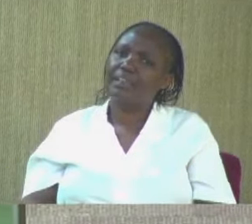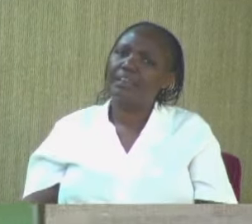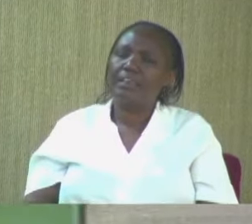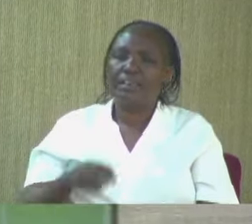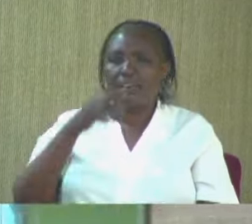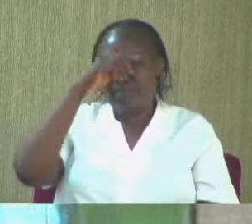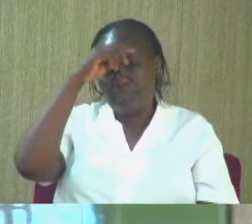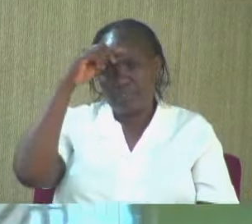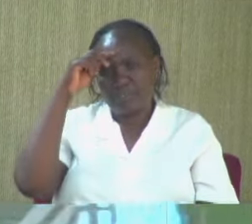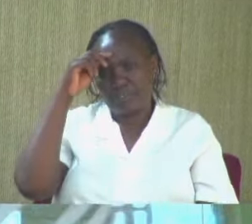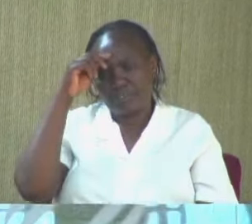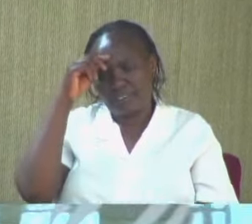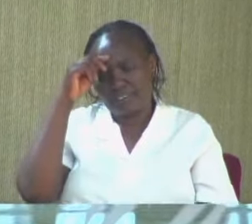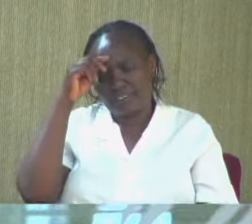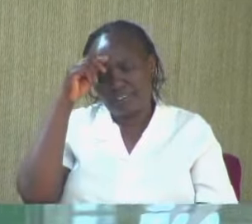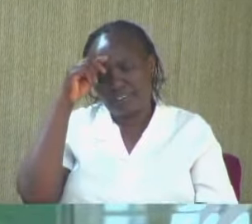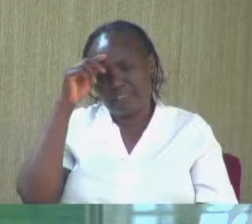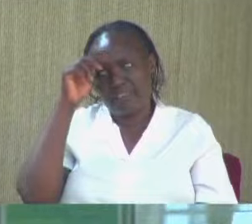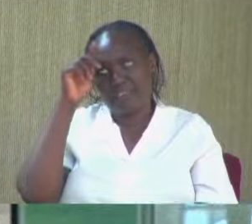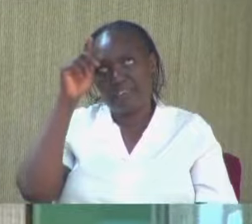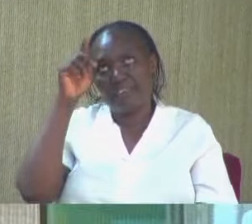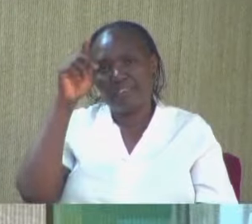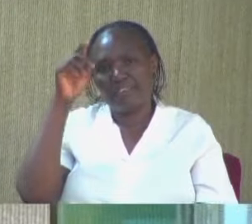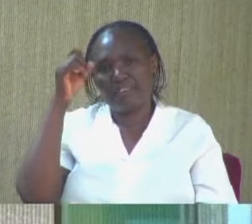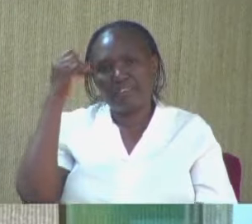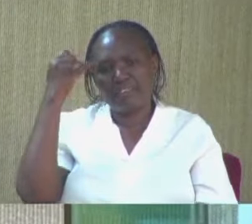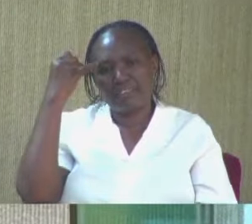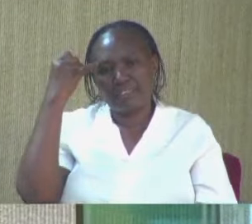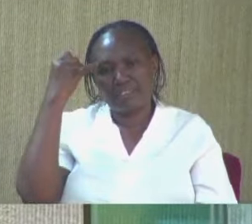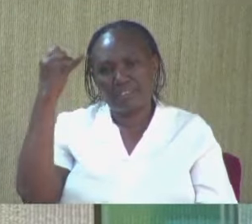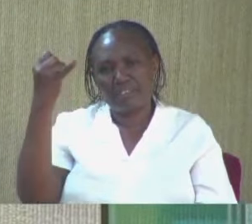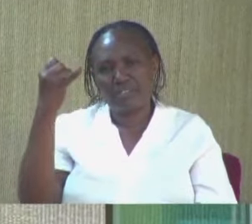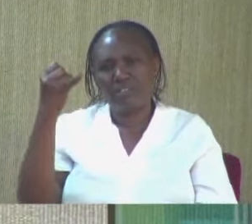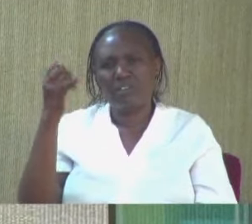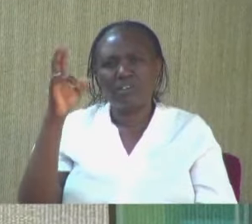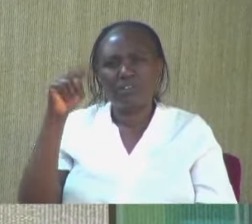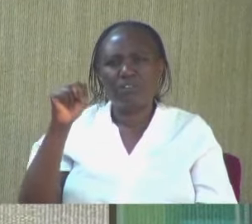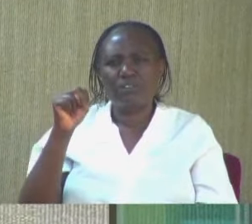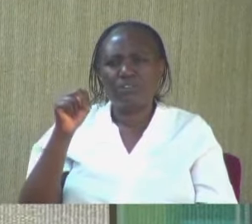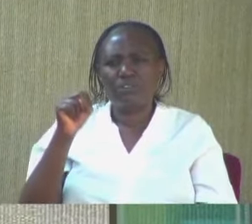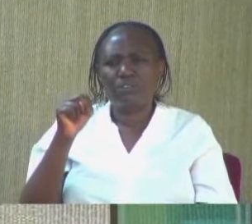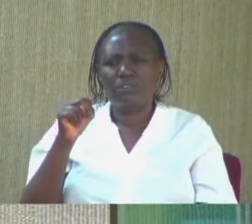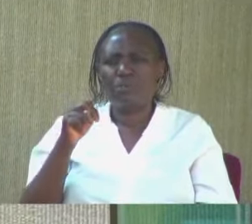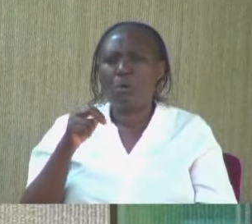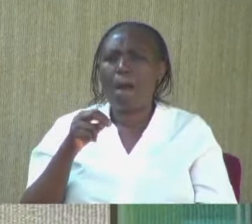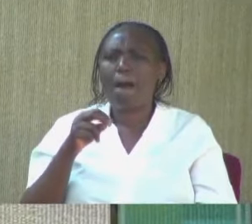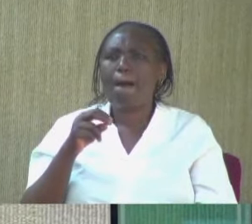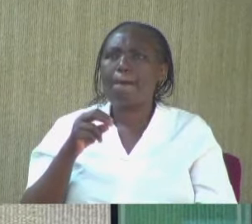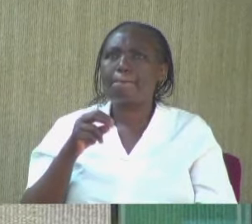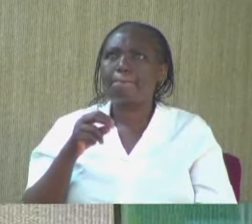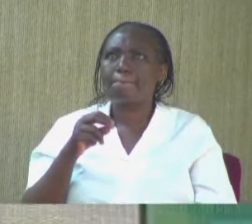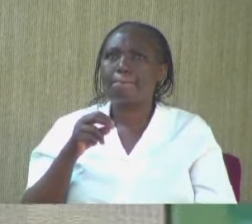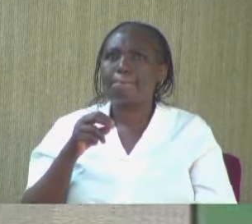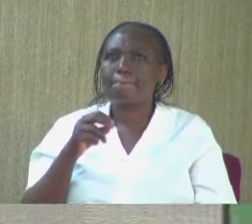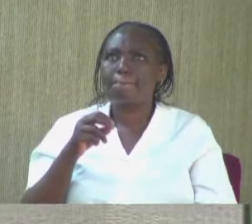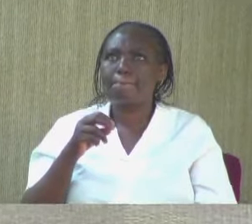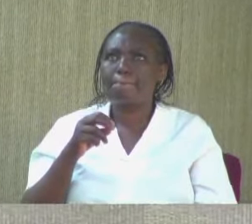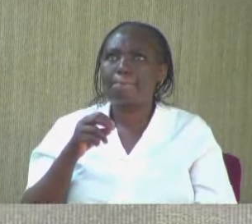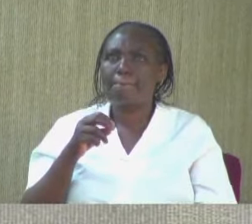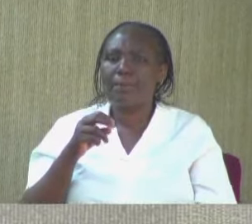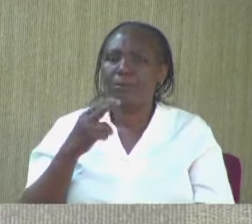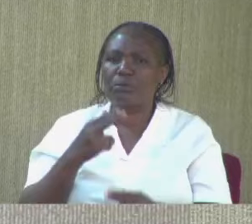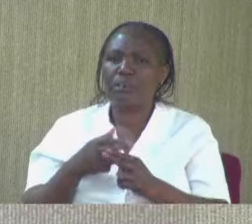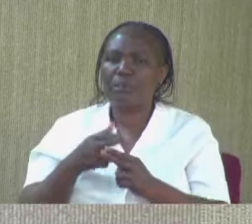Because his intention is not to quote the poet as an authority, but because that